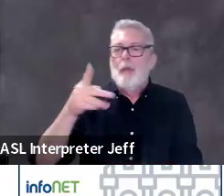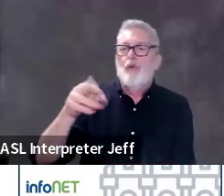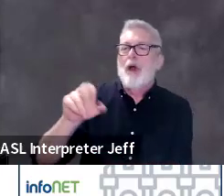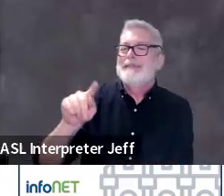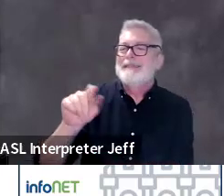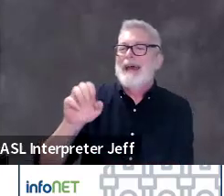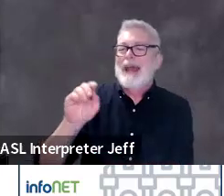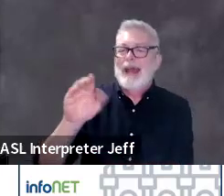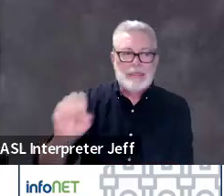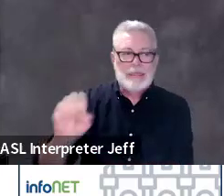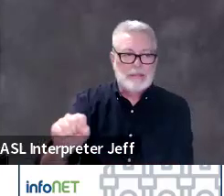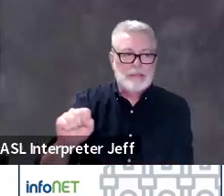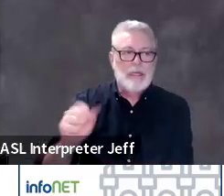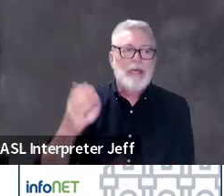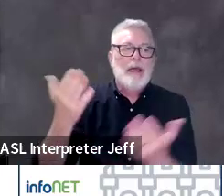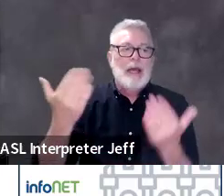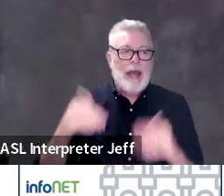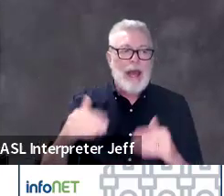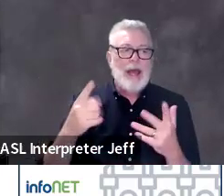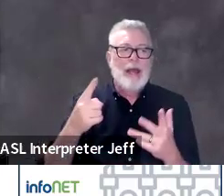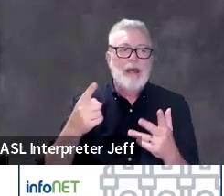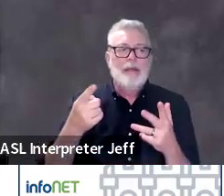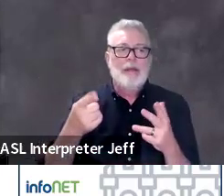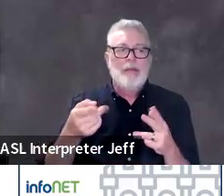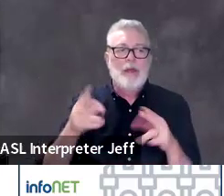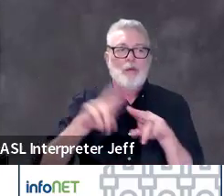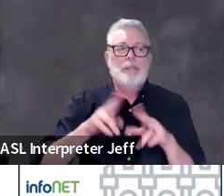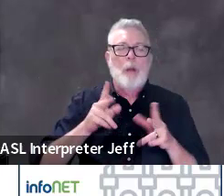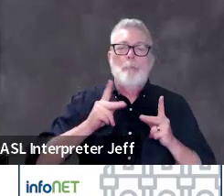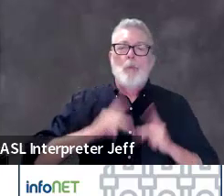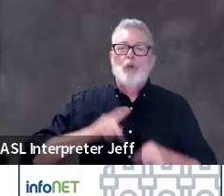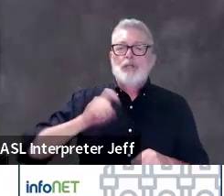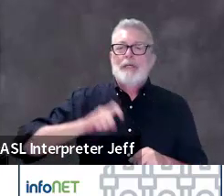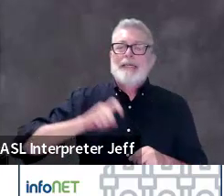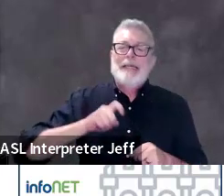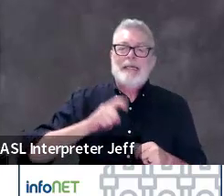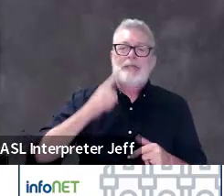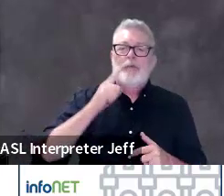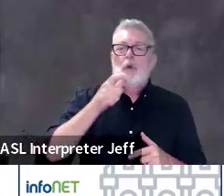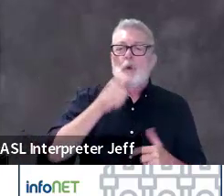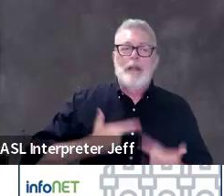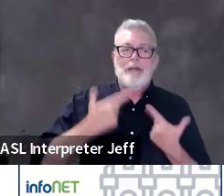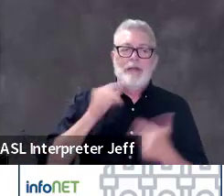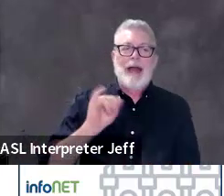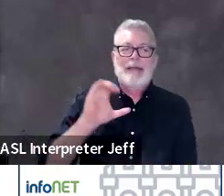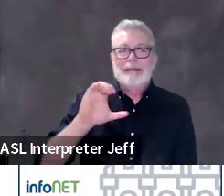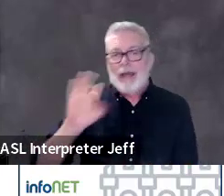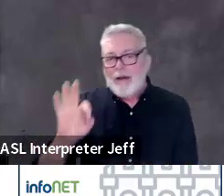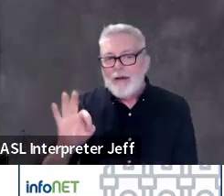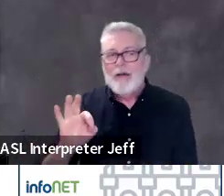And they were also increased personal needs allowances for people that live in ICFs or